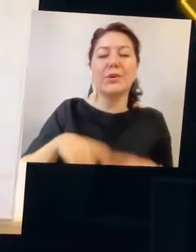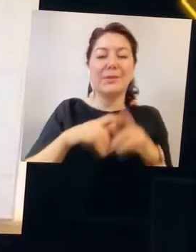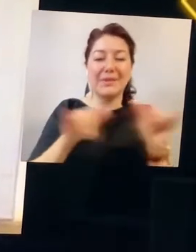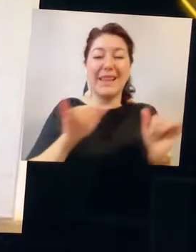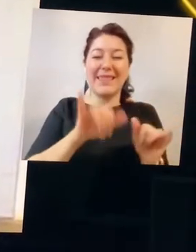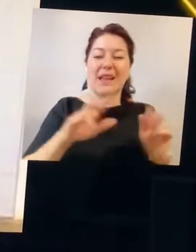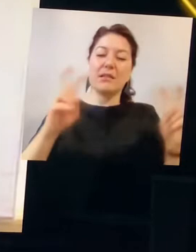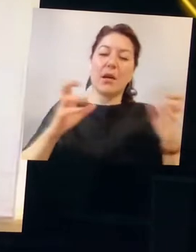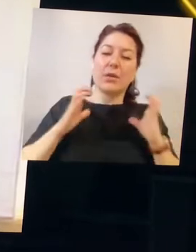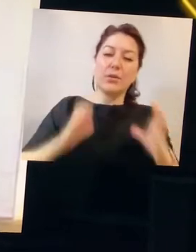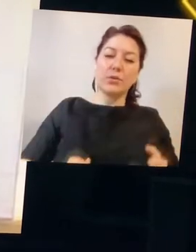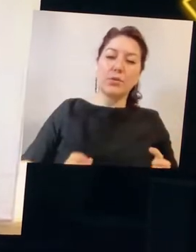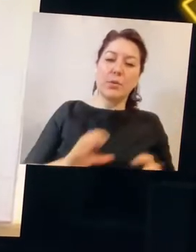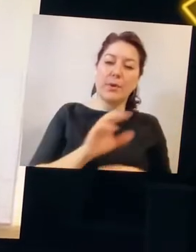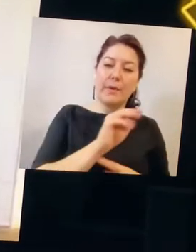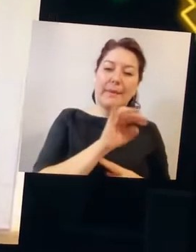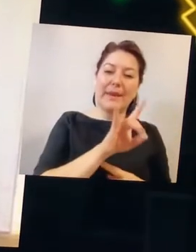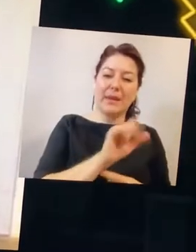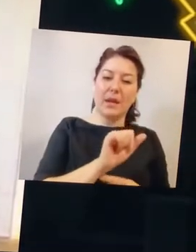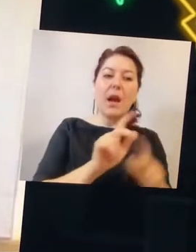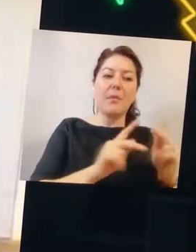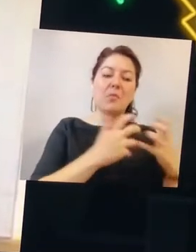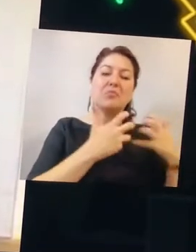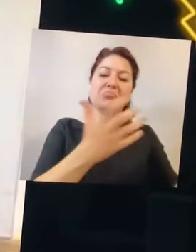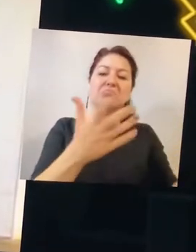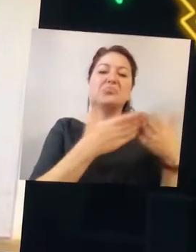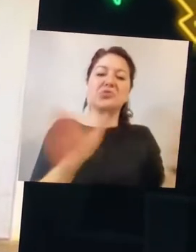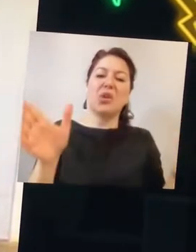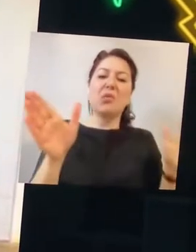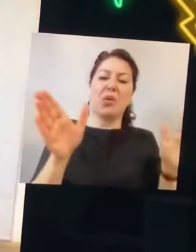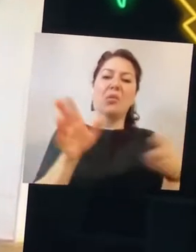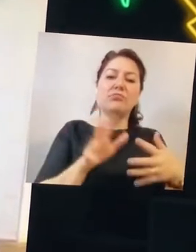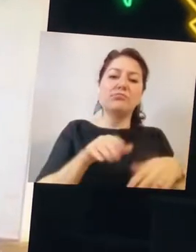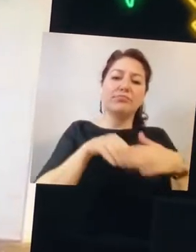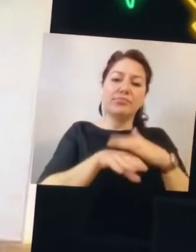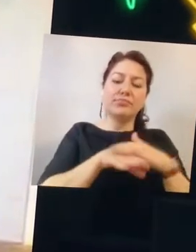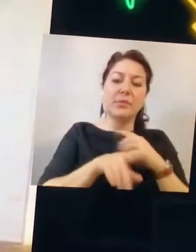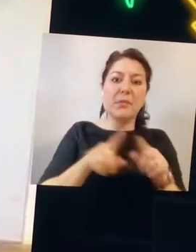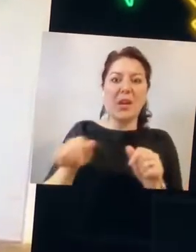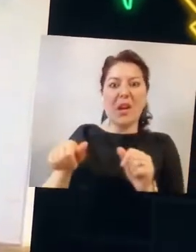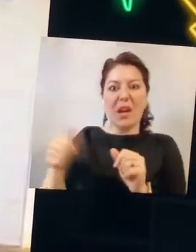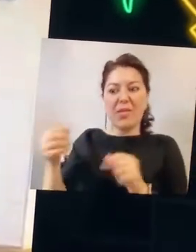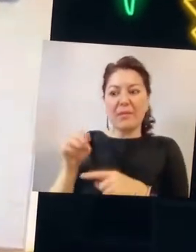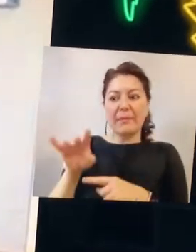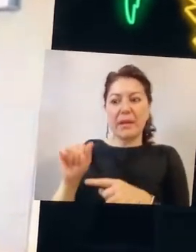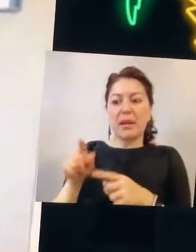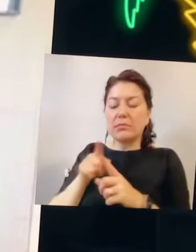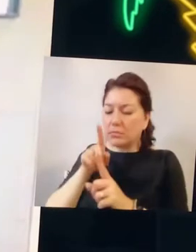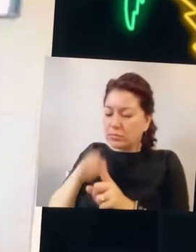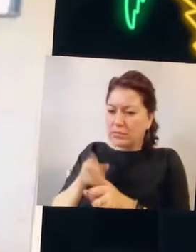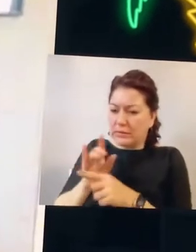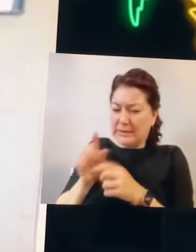very targeted to different industries. So what industry do you fall into?